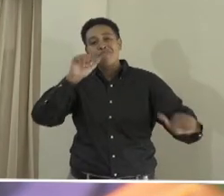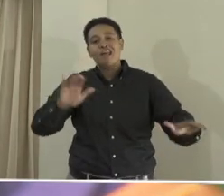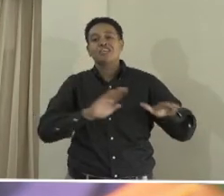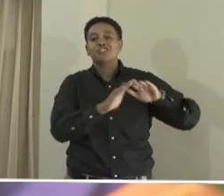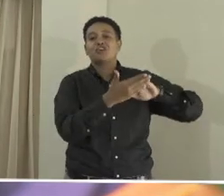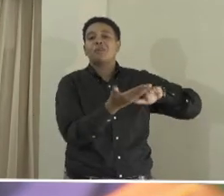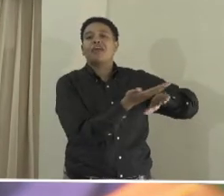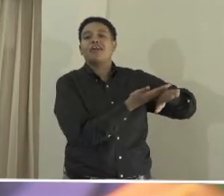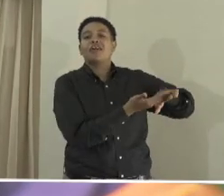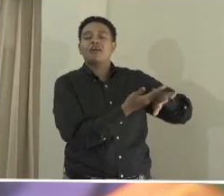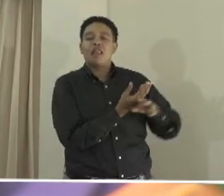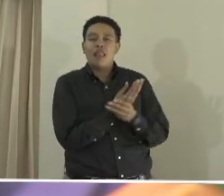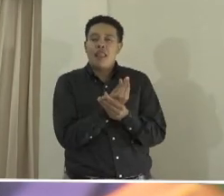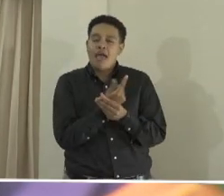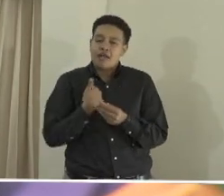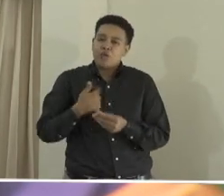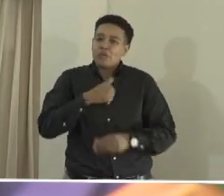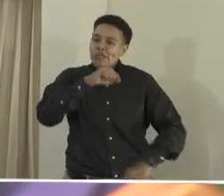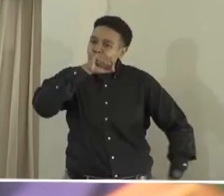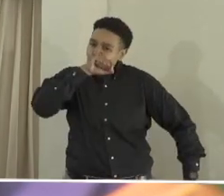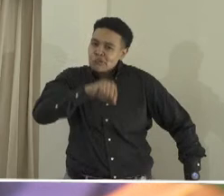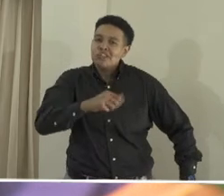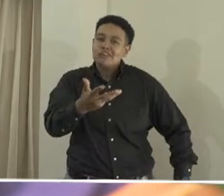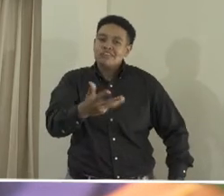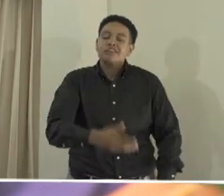Jamaica, land we love.